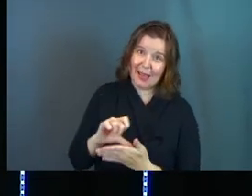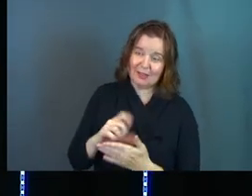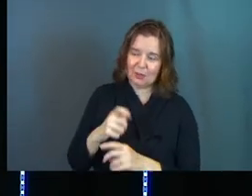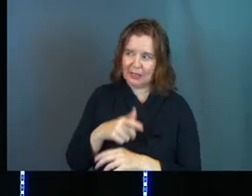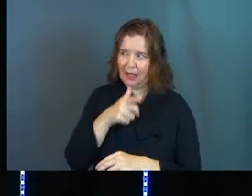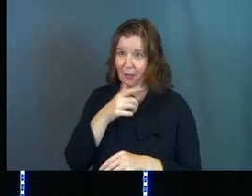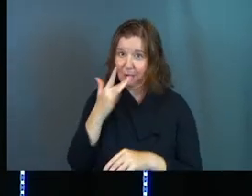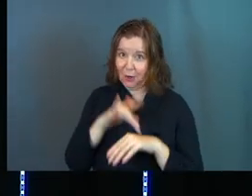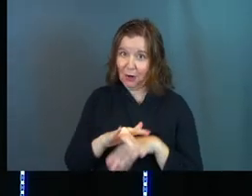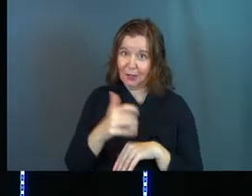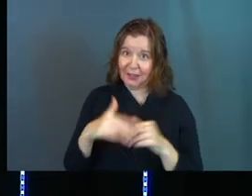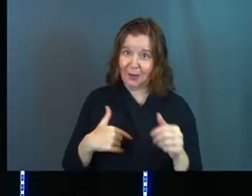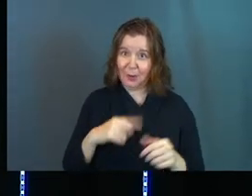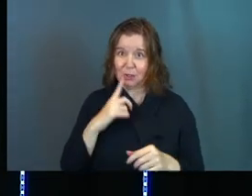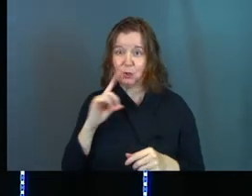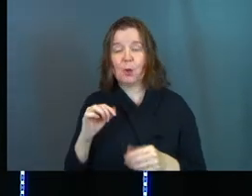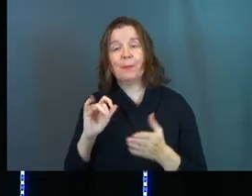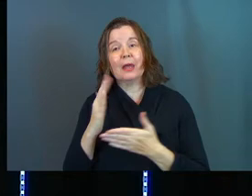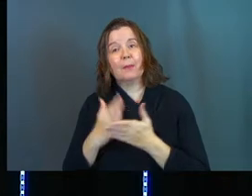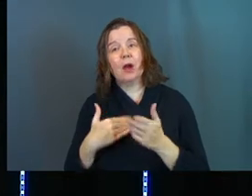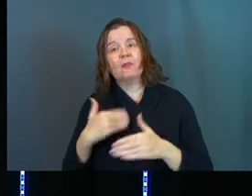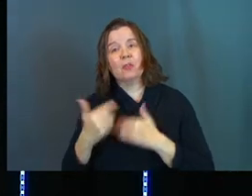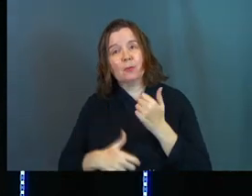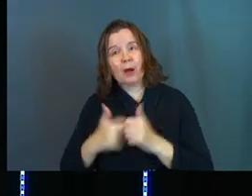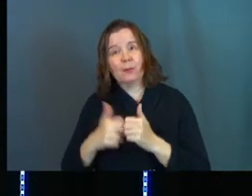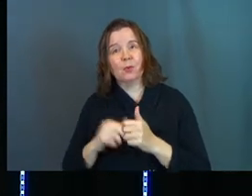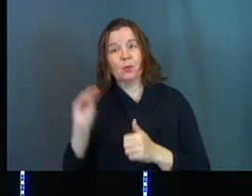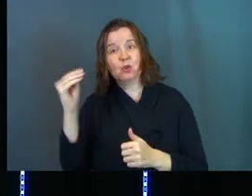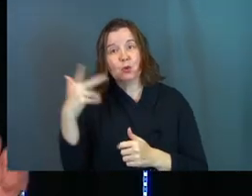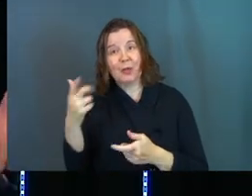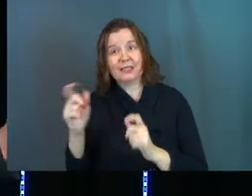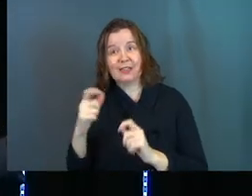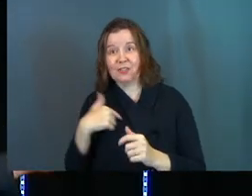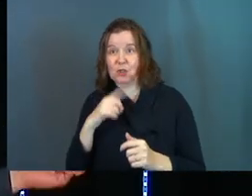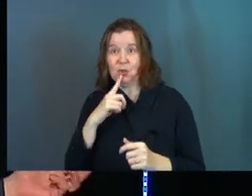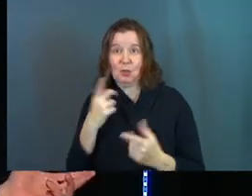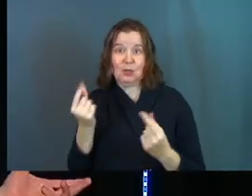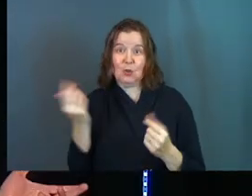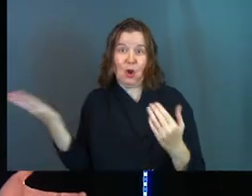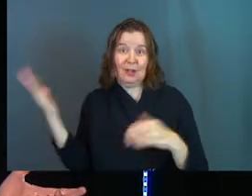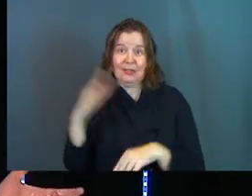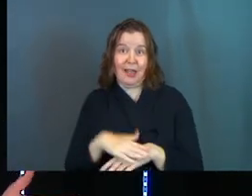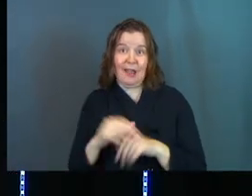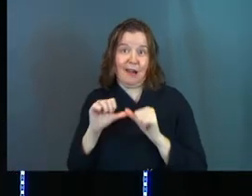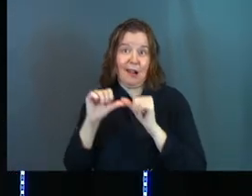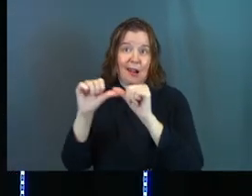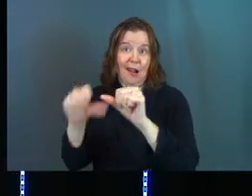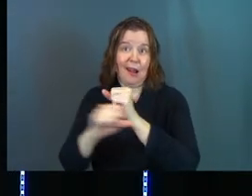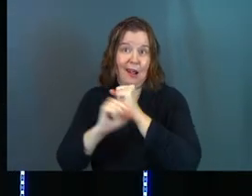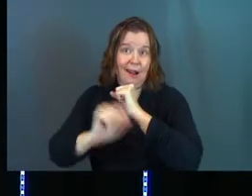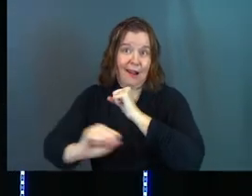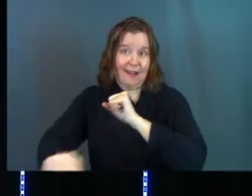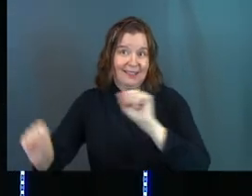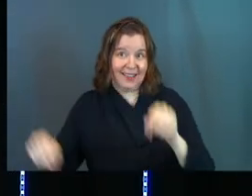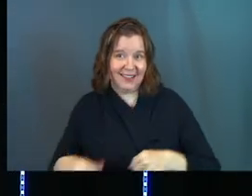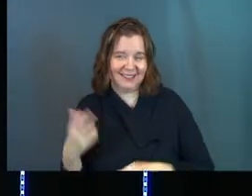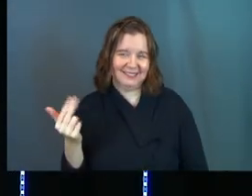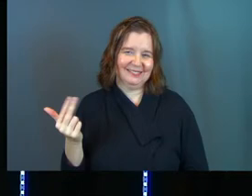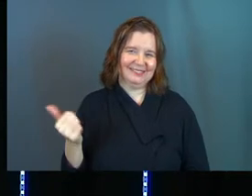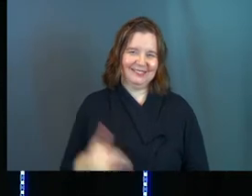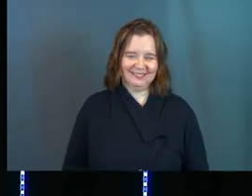to lunch a little bit earlier than what you do. But that's part of the problem with a grace gift is you can do it all day long.